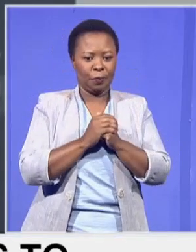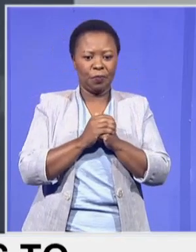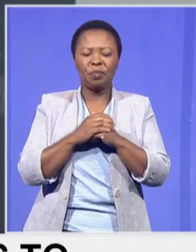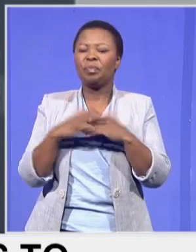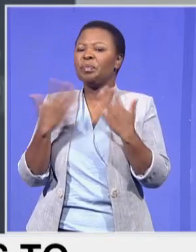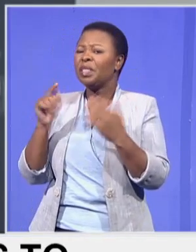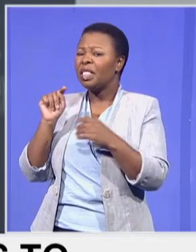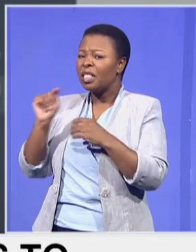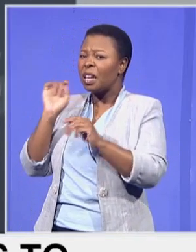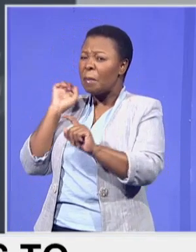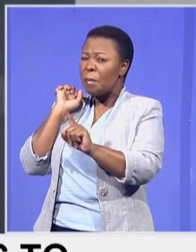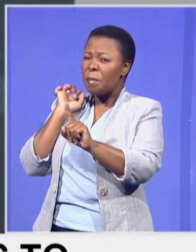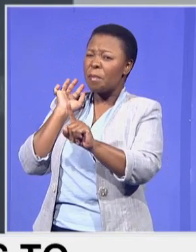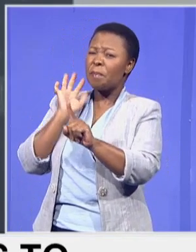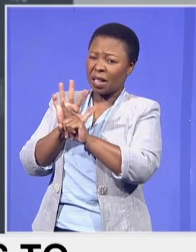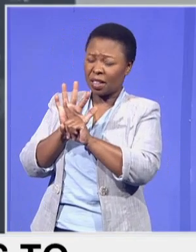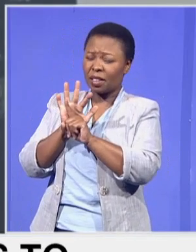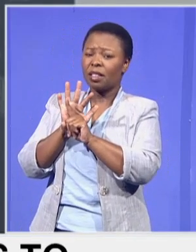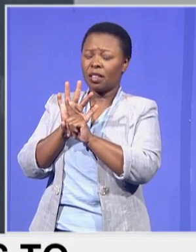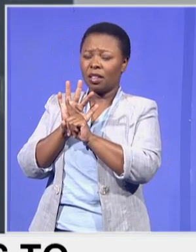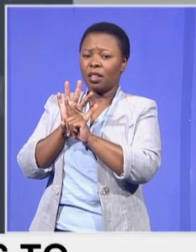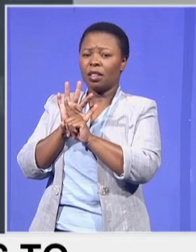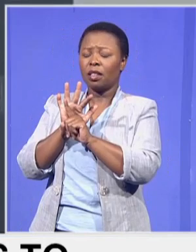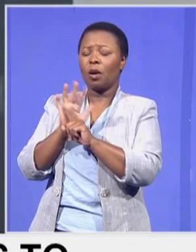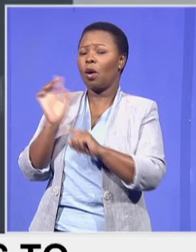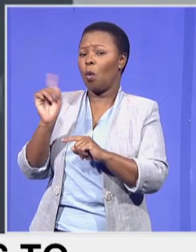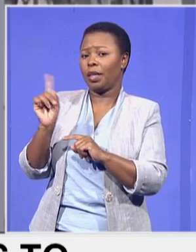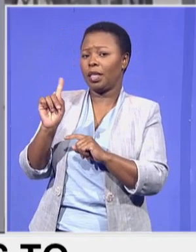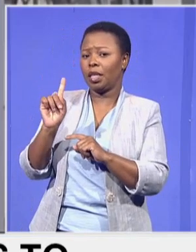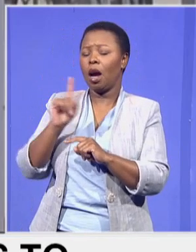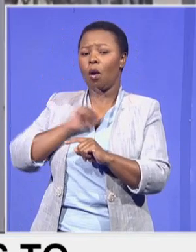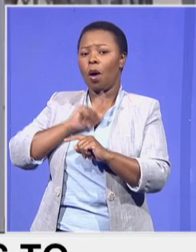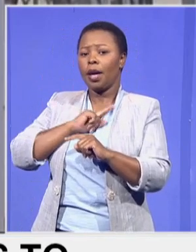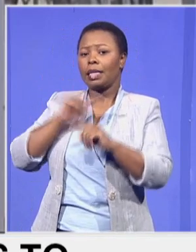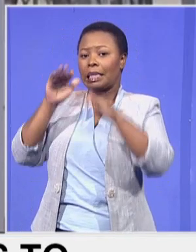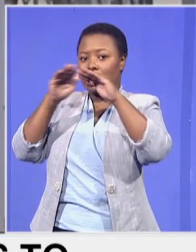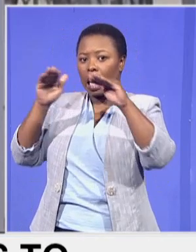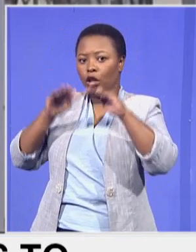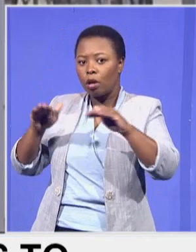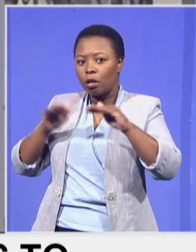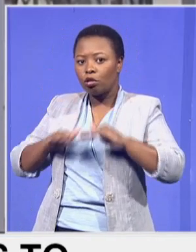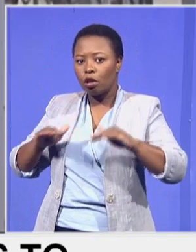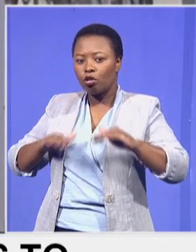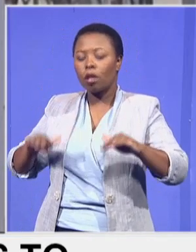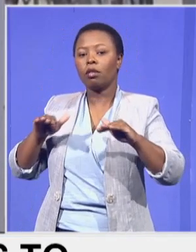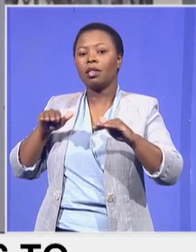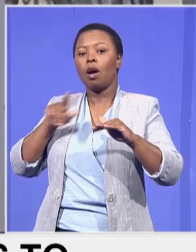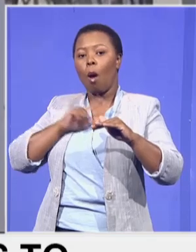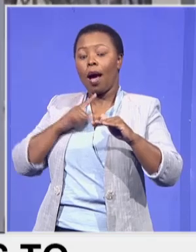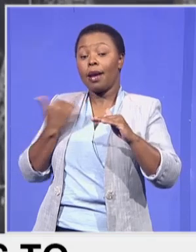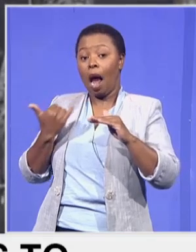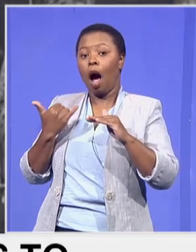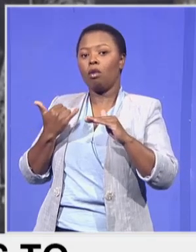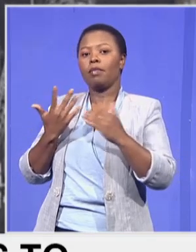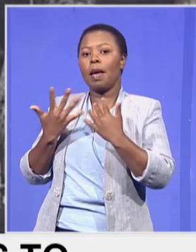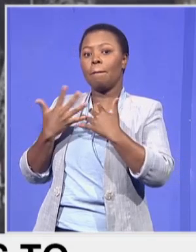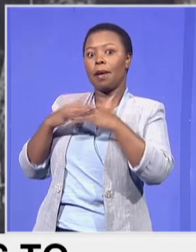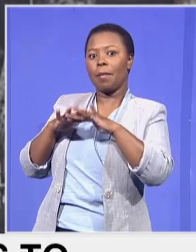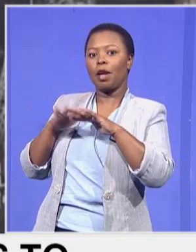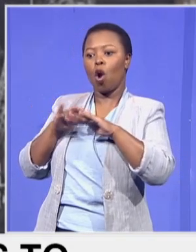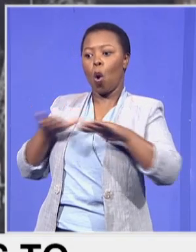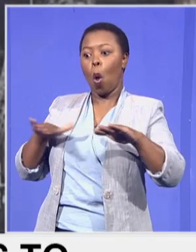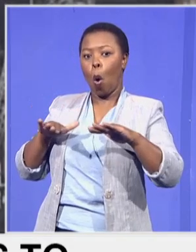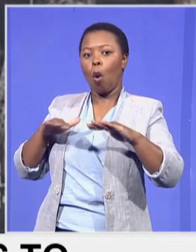that have on the stages of load shedding? You're likely to implement lower stages if this is at